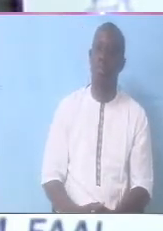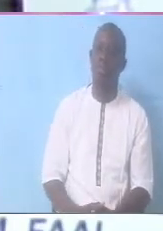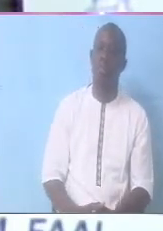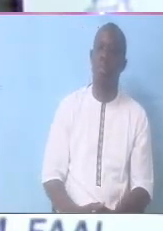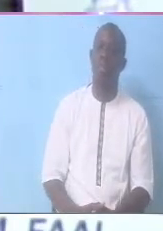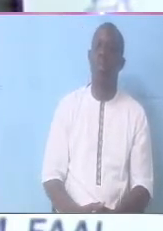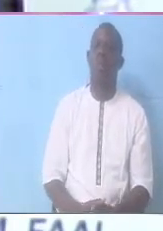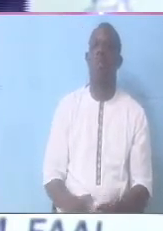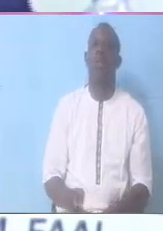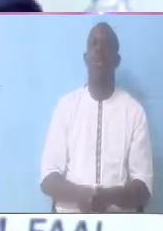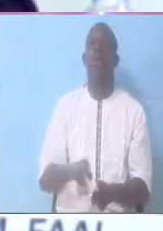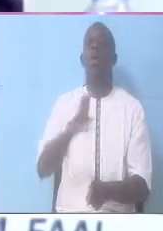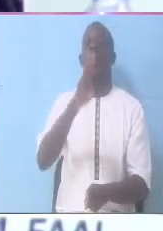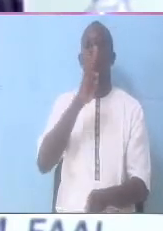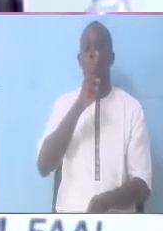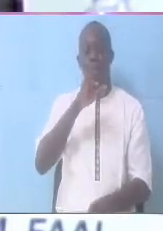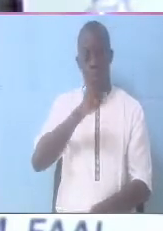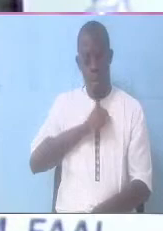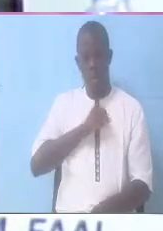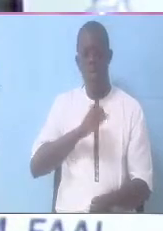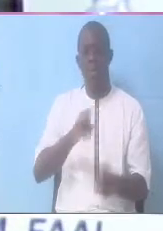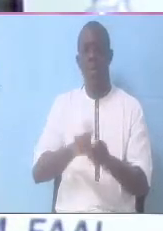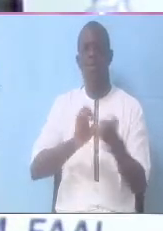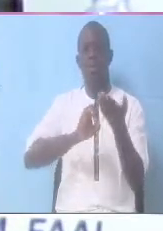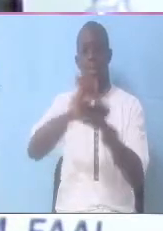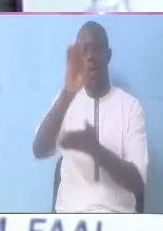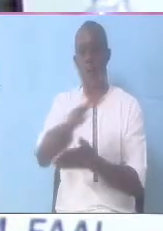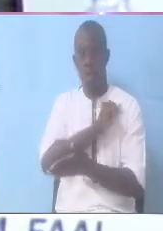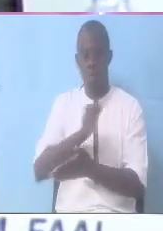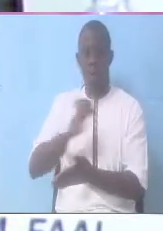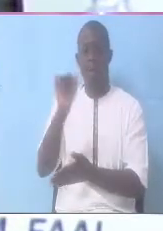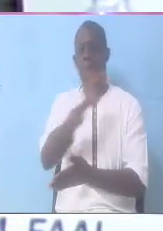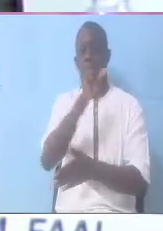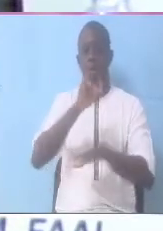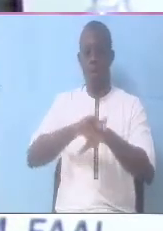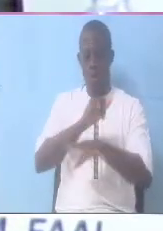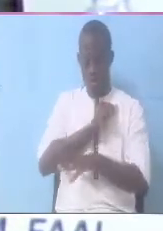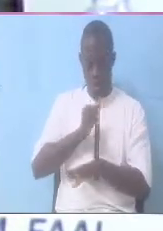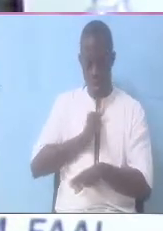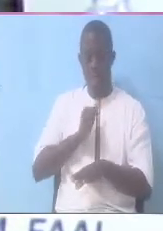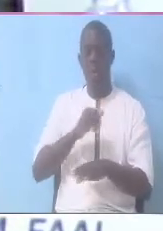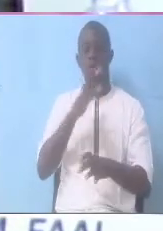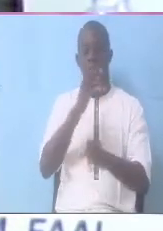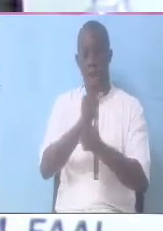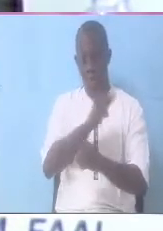who was able to send it back to us for the purposes of this hearing.